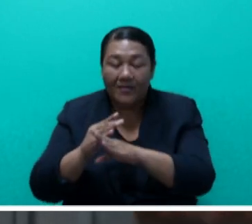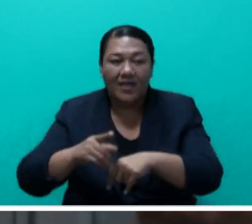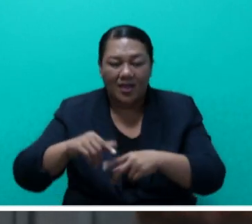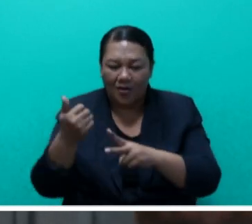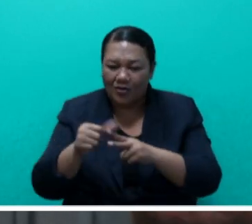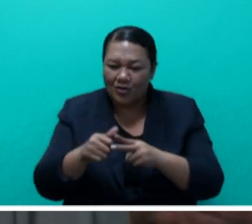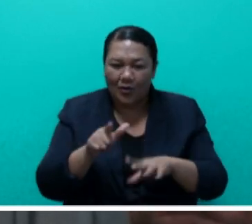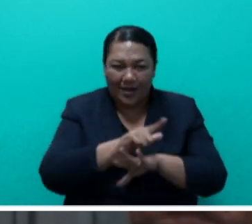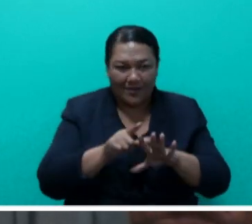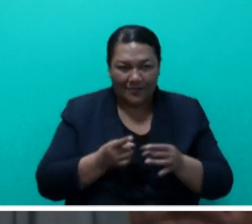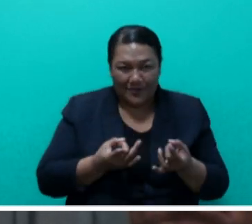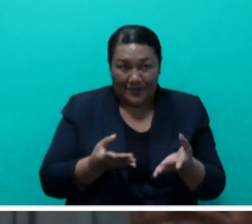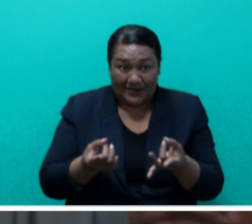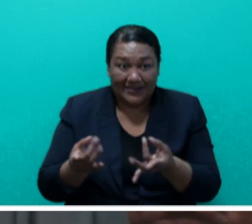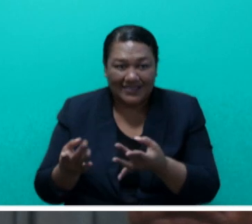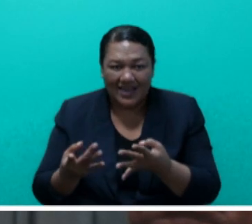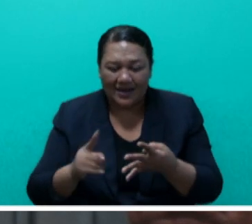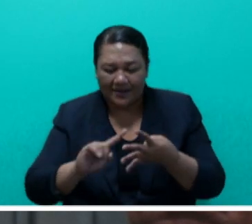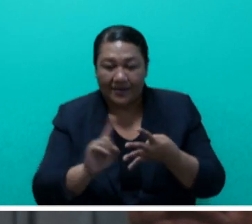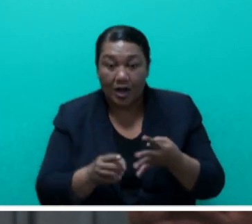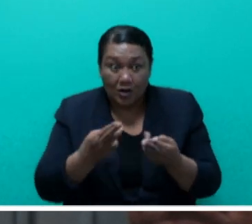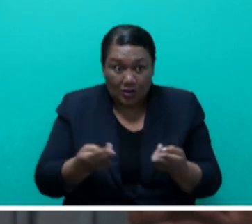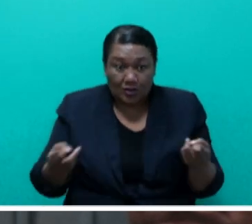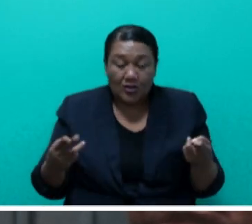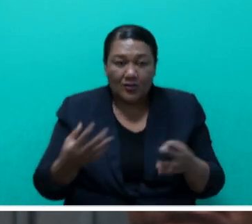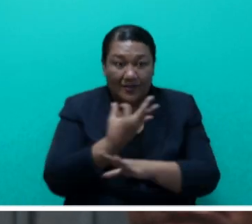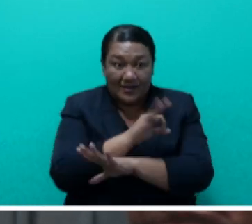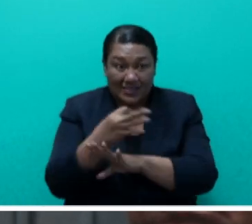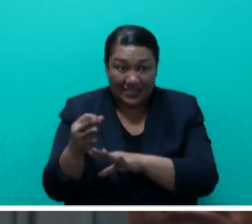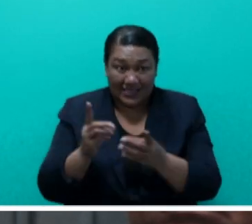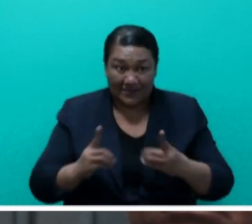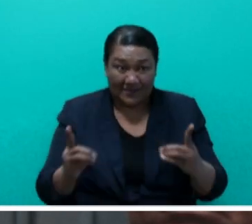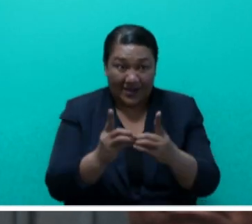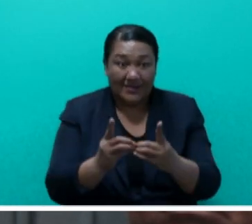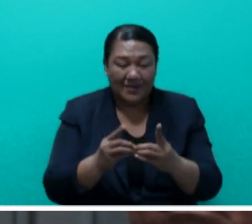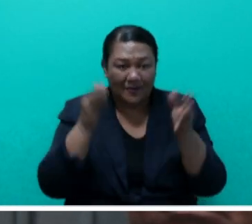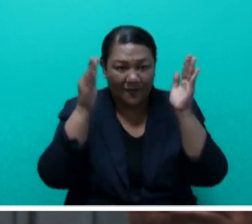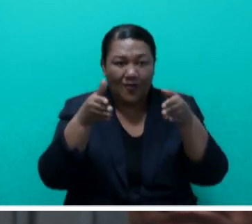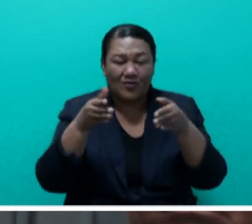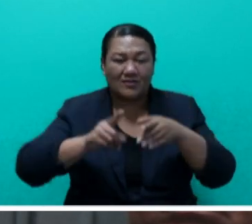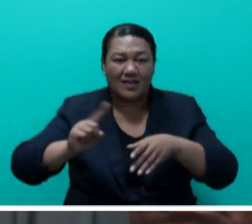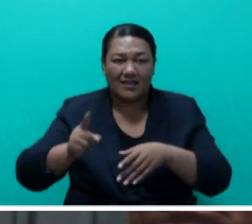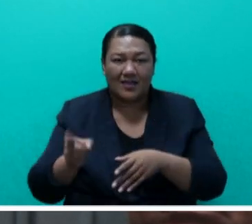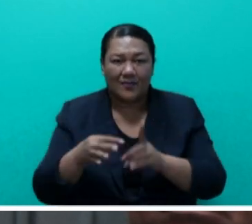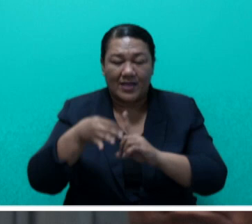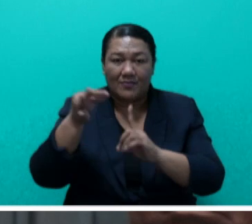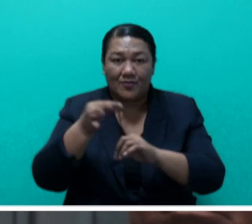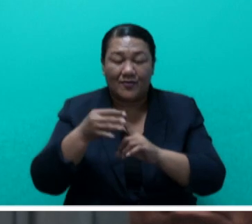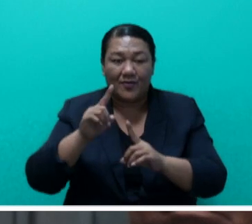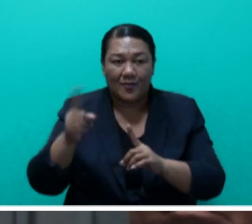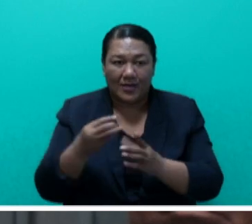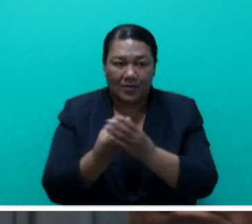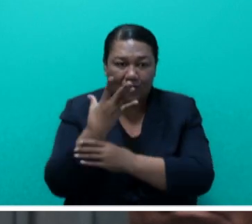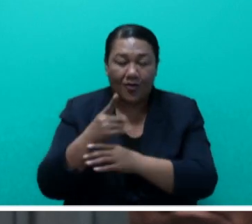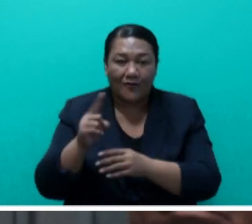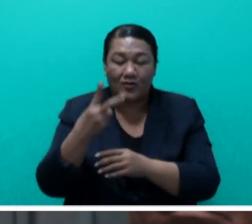past, Mr. Speaker, sir, research work carried out by the Forestry Department had focused mainly on improving the growth of our two